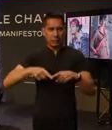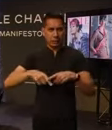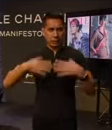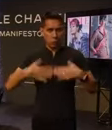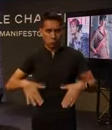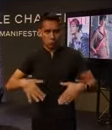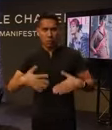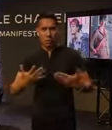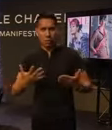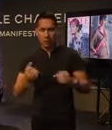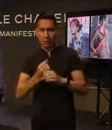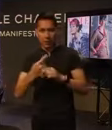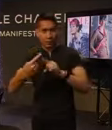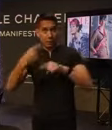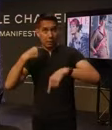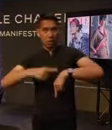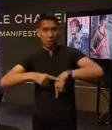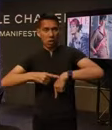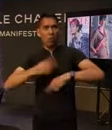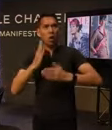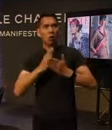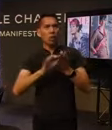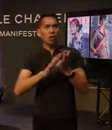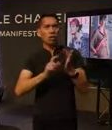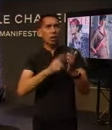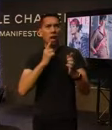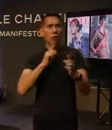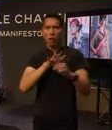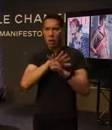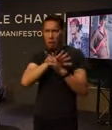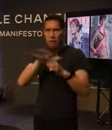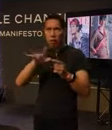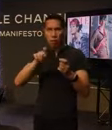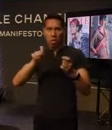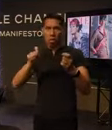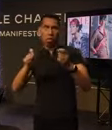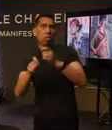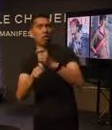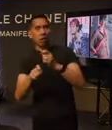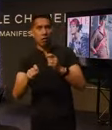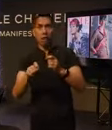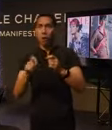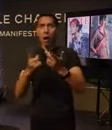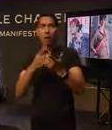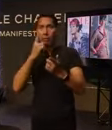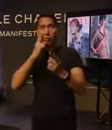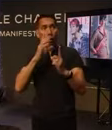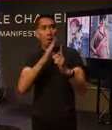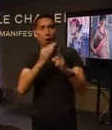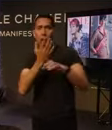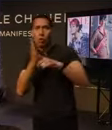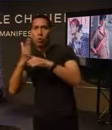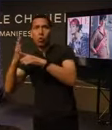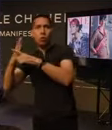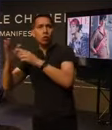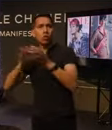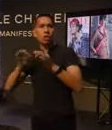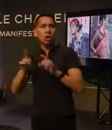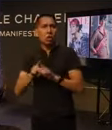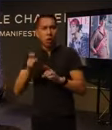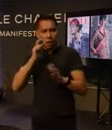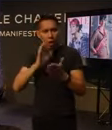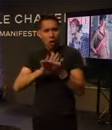incredible, you know, she had an incredible influence over contemporary designers too. And I know Harriette, you know, even with